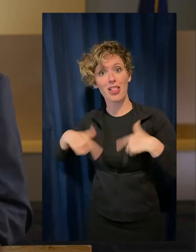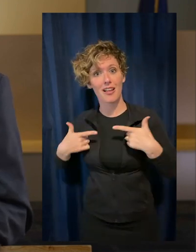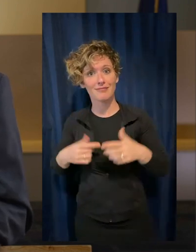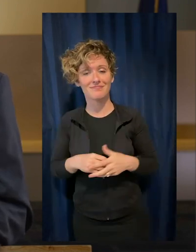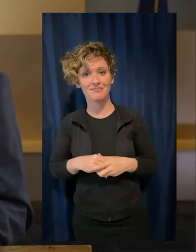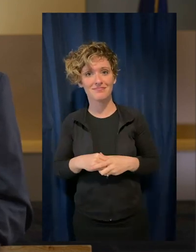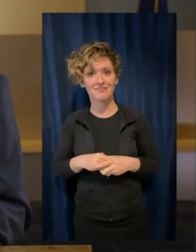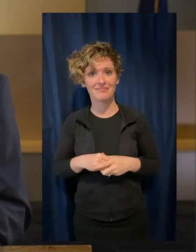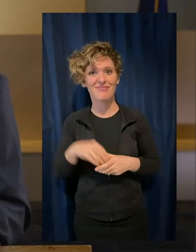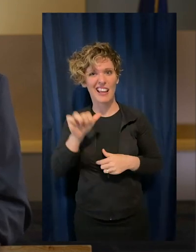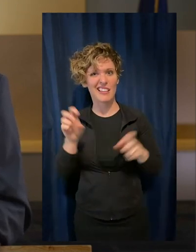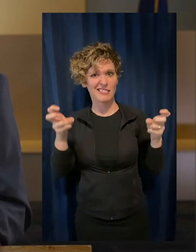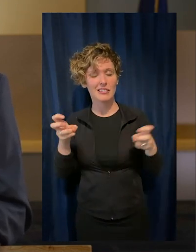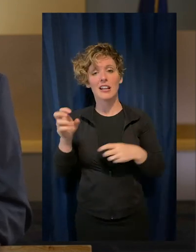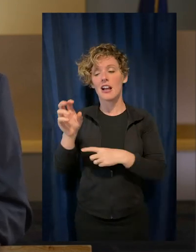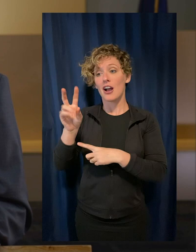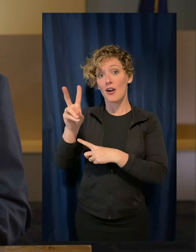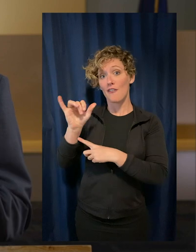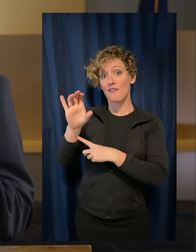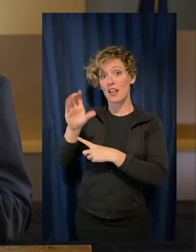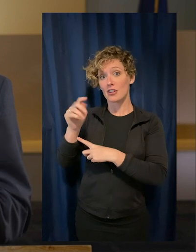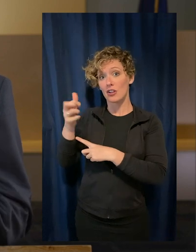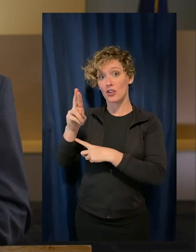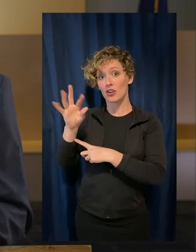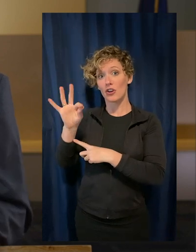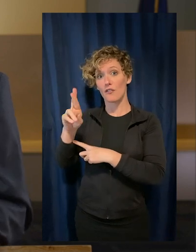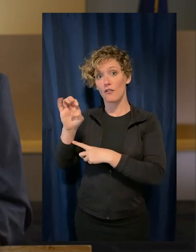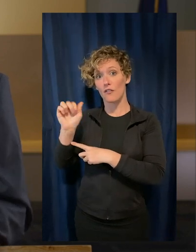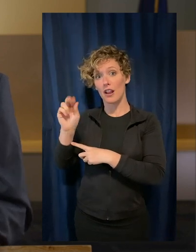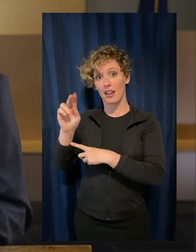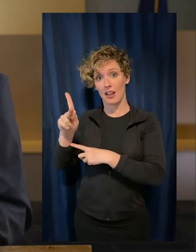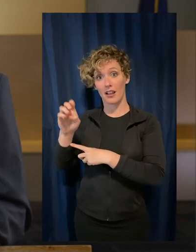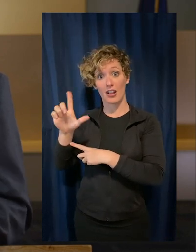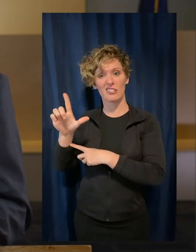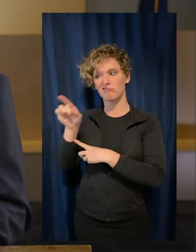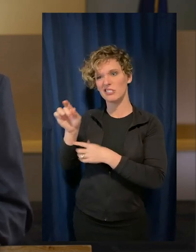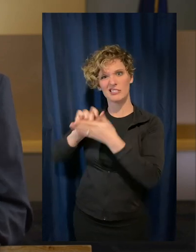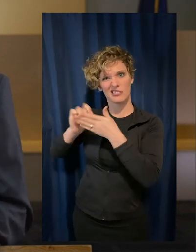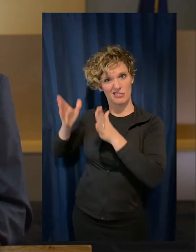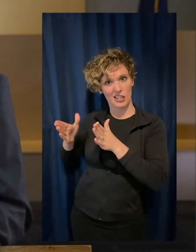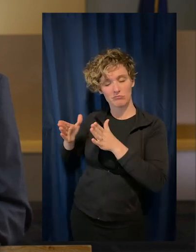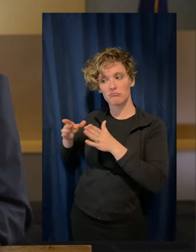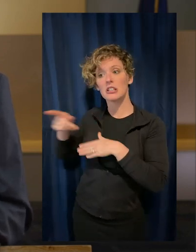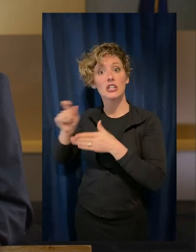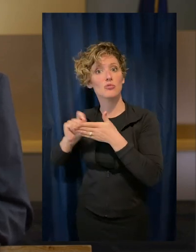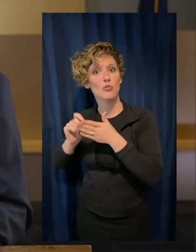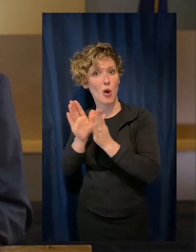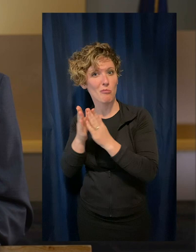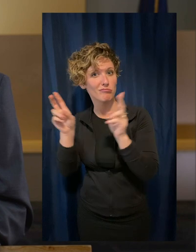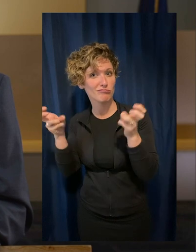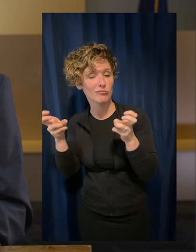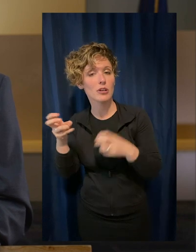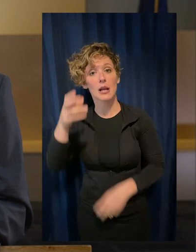Frankl. Viktor was an Austrian neurologist and psychiatrist who authored the book Man's Search for Meaning, which